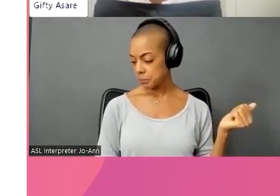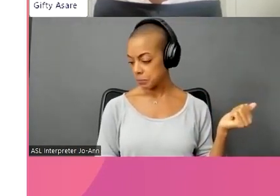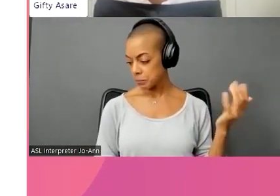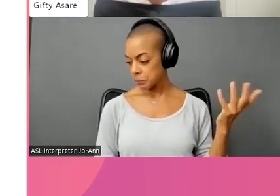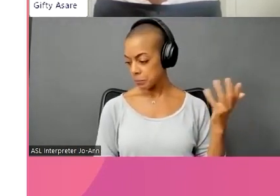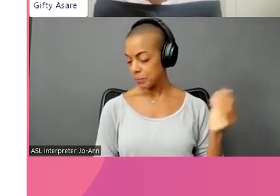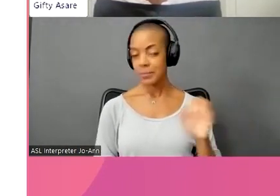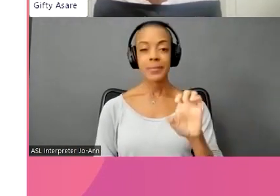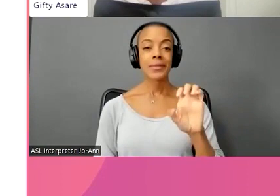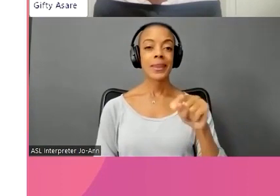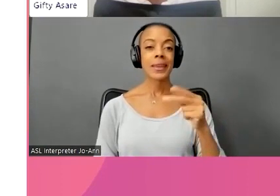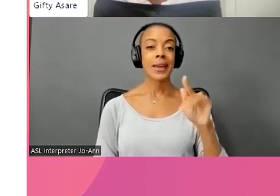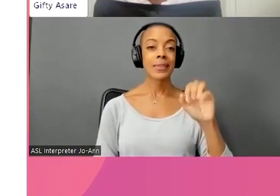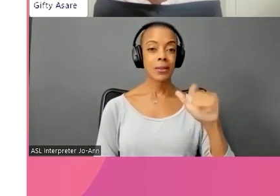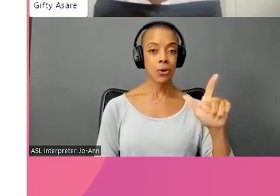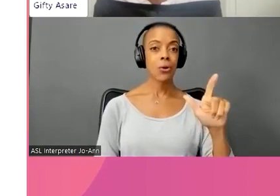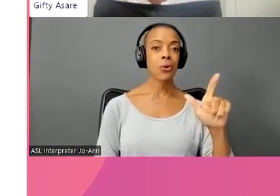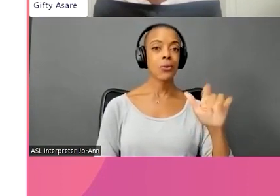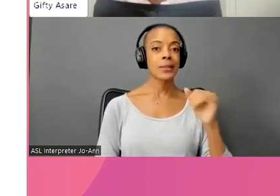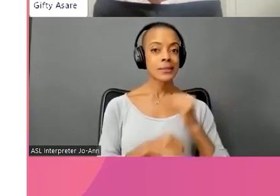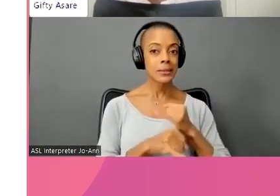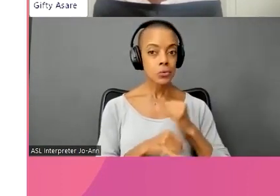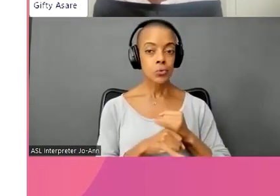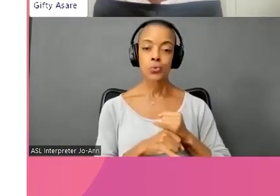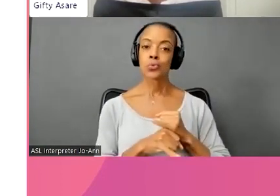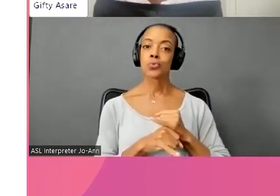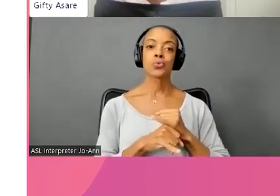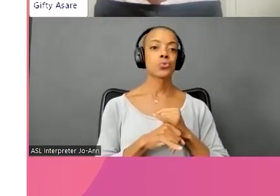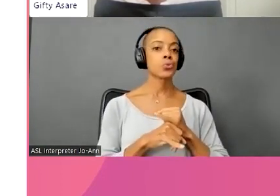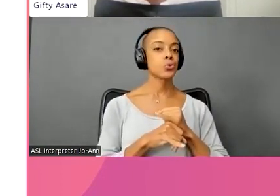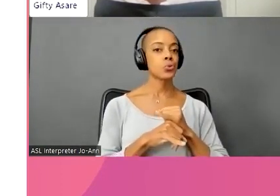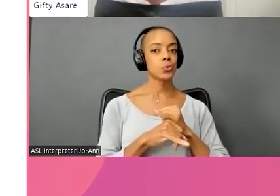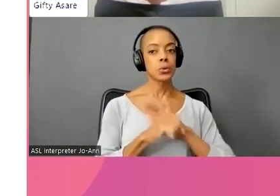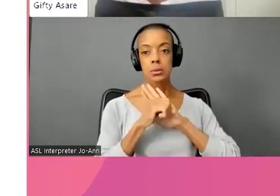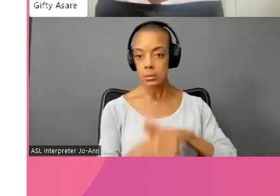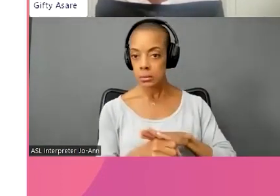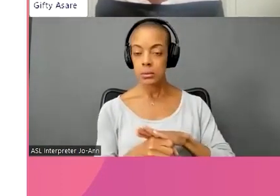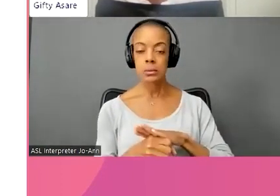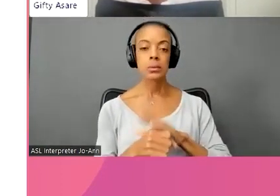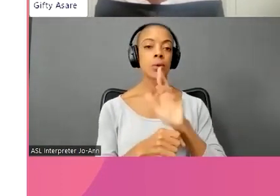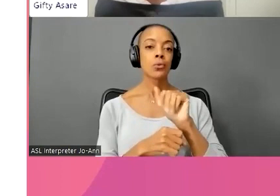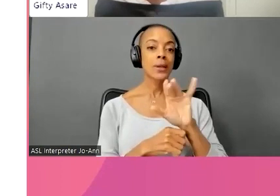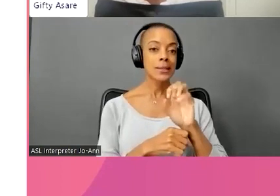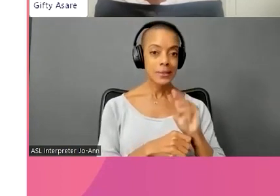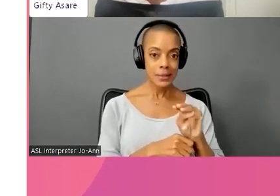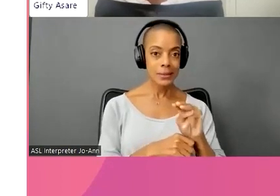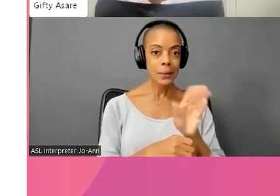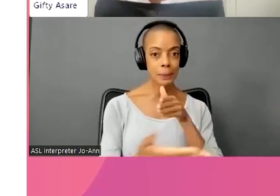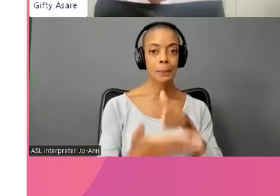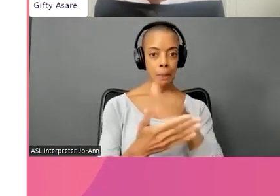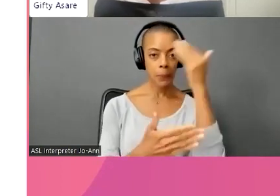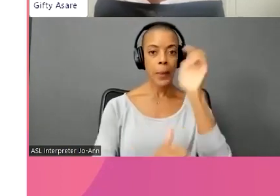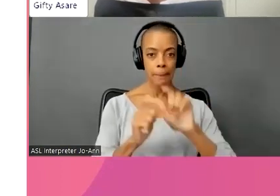ethical and institutionalized and anti-oppressive and racism against Black